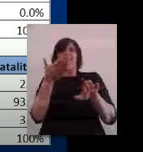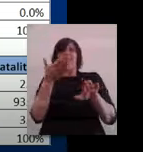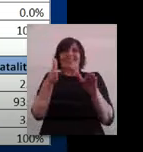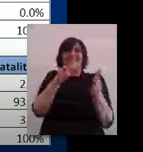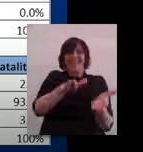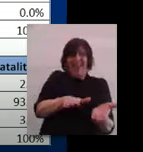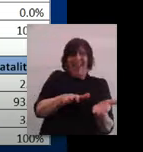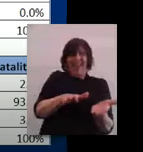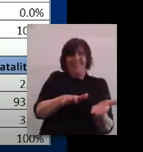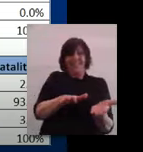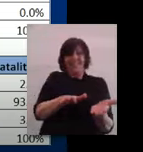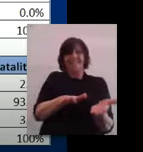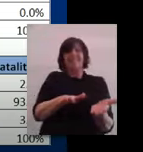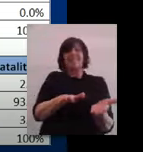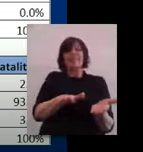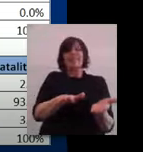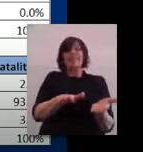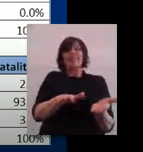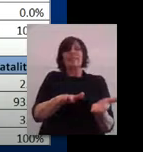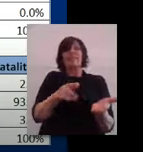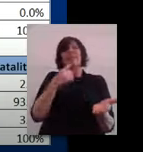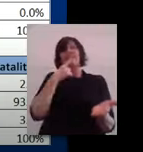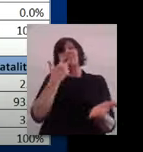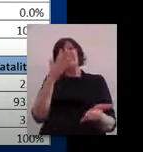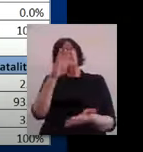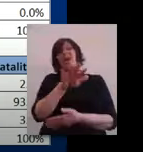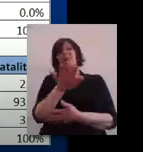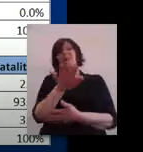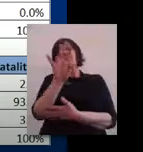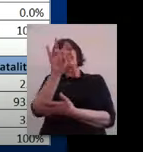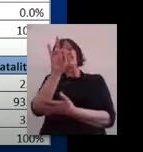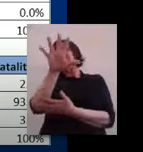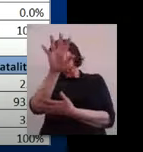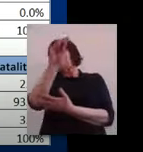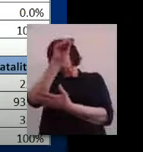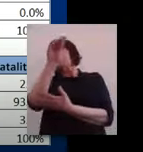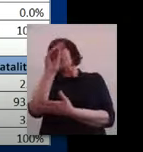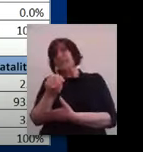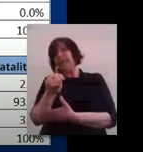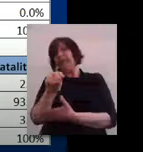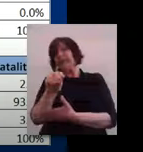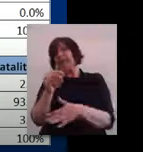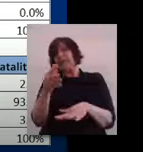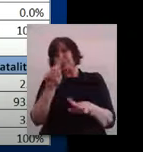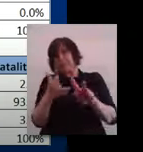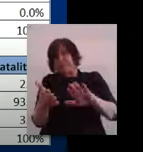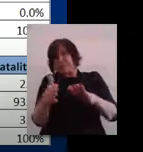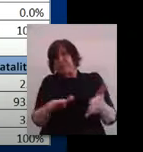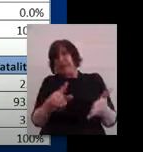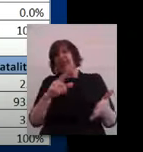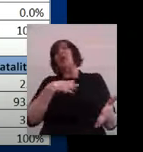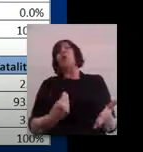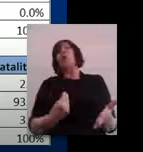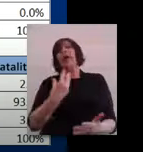about 75, almost 75% of our fatalities are white, and